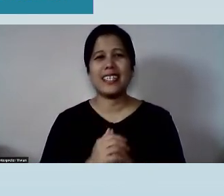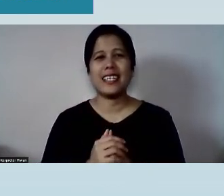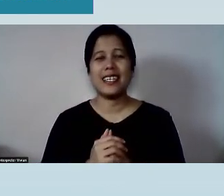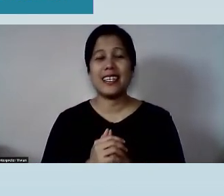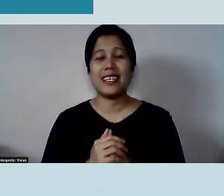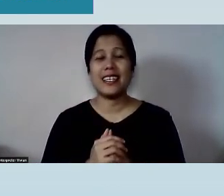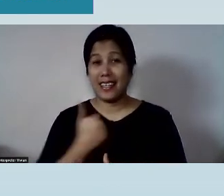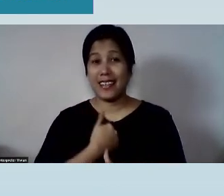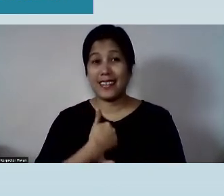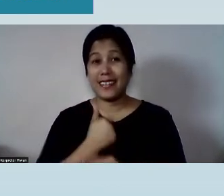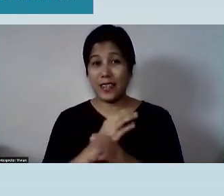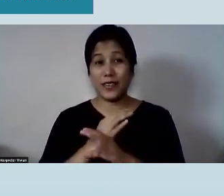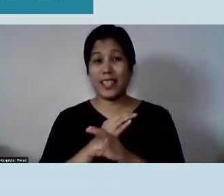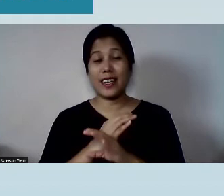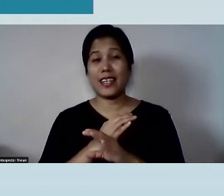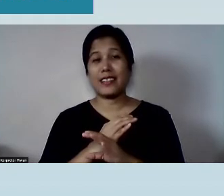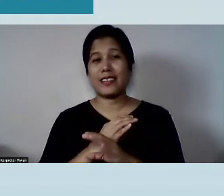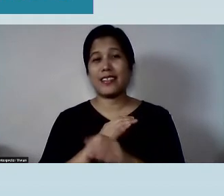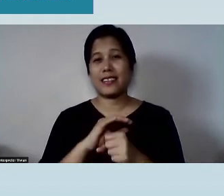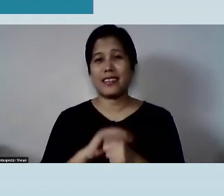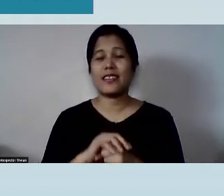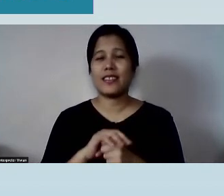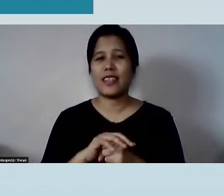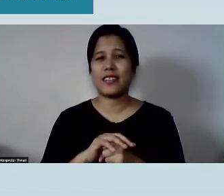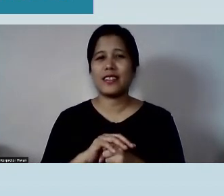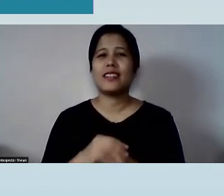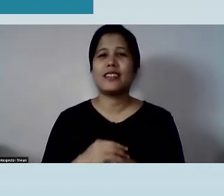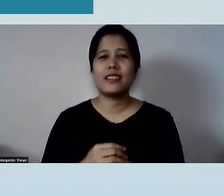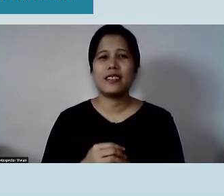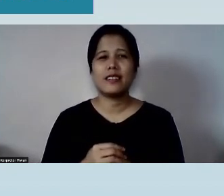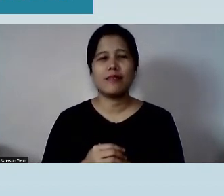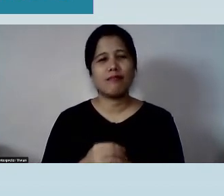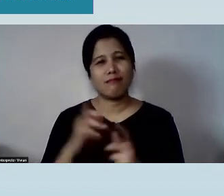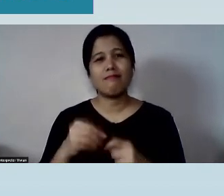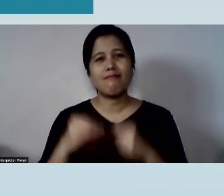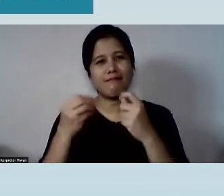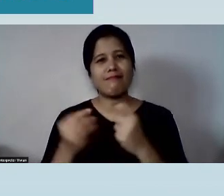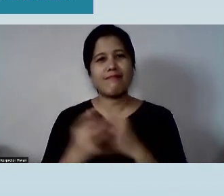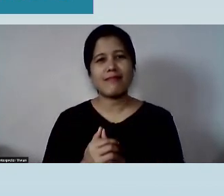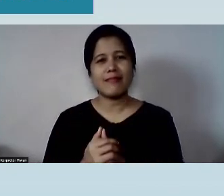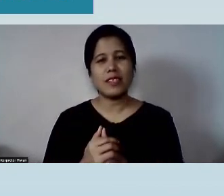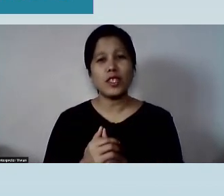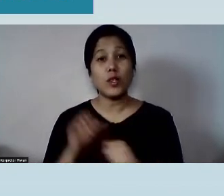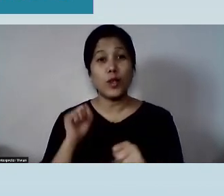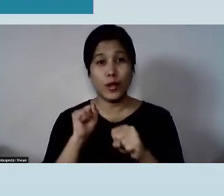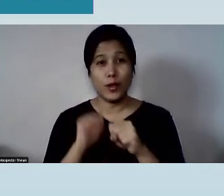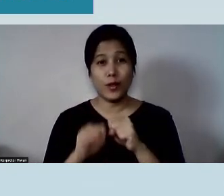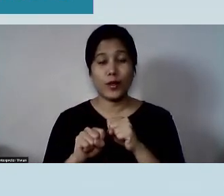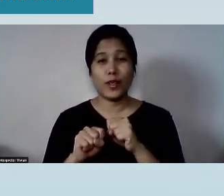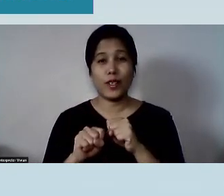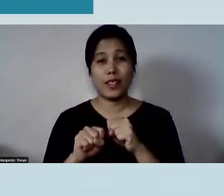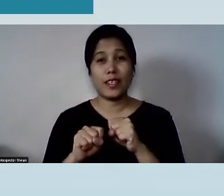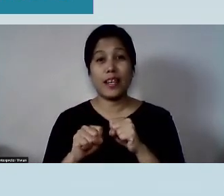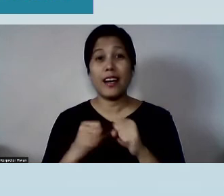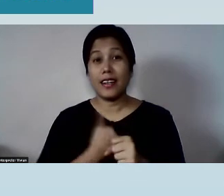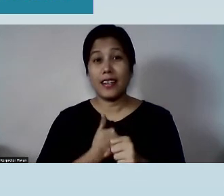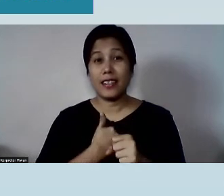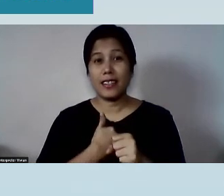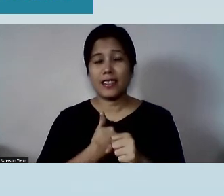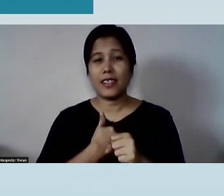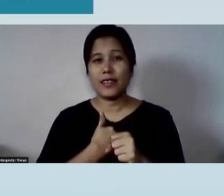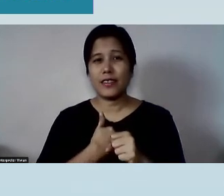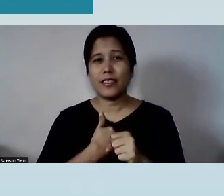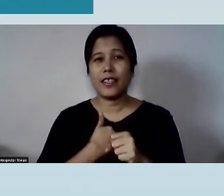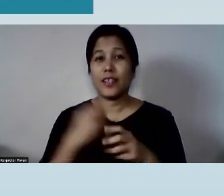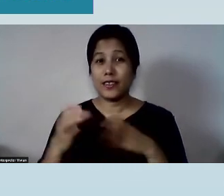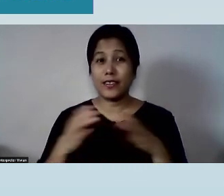self-care. When you're less stressed, your child will be less stressed. You pass on your anxiety to them. So, self-regulation is ability to monitor